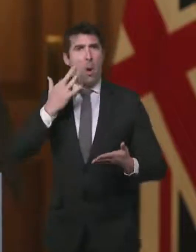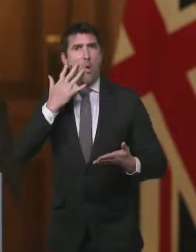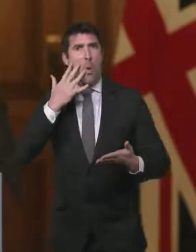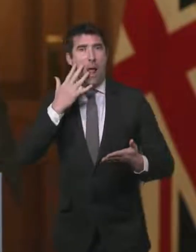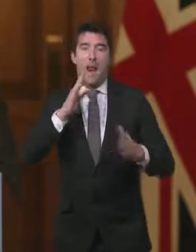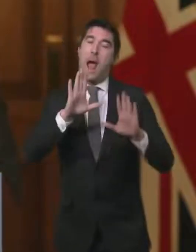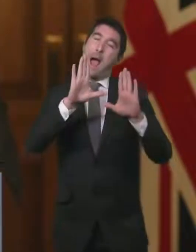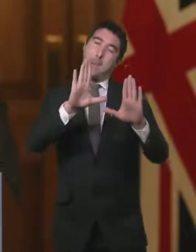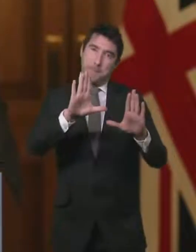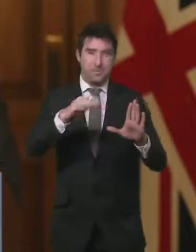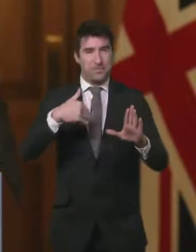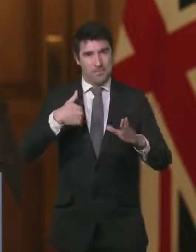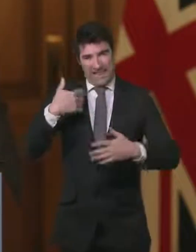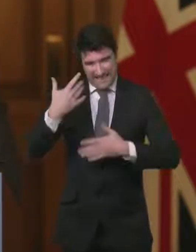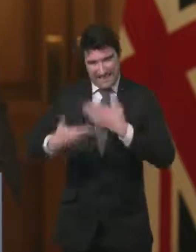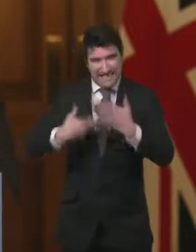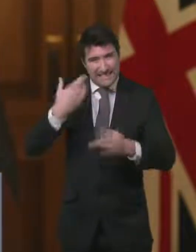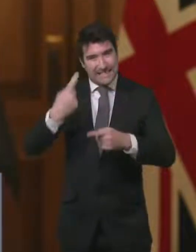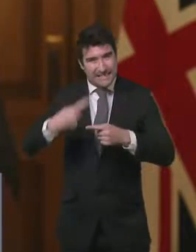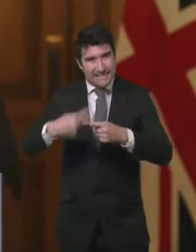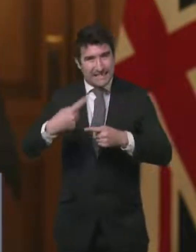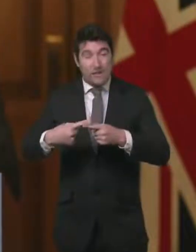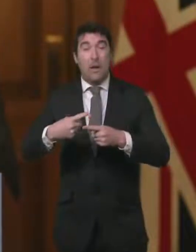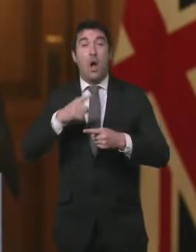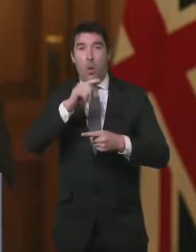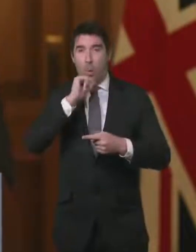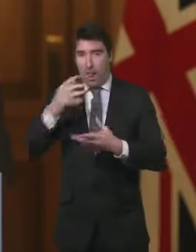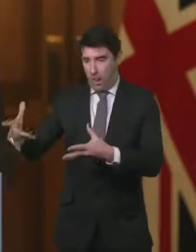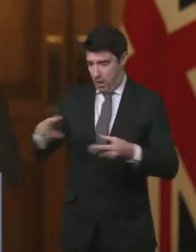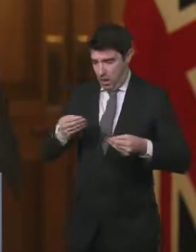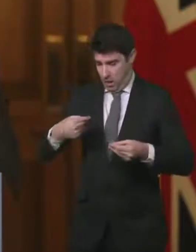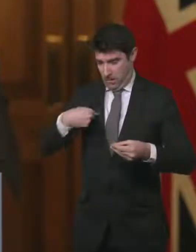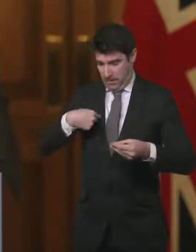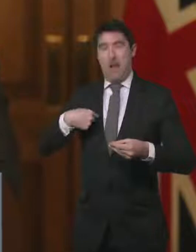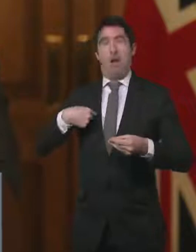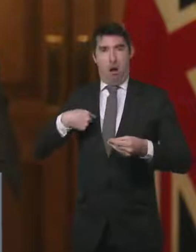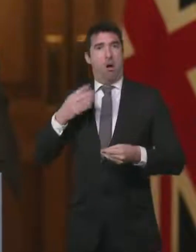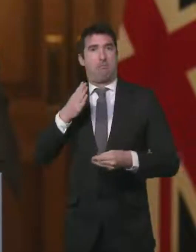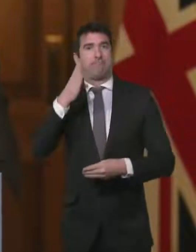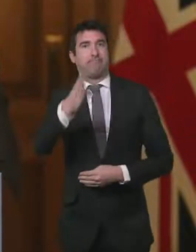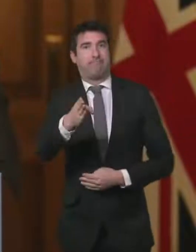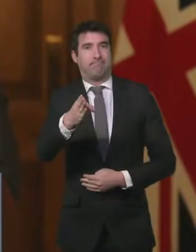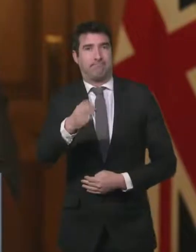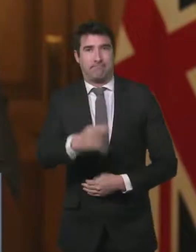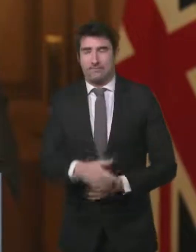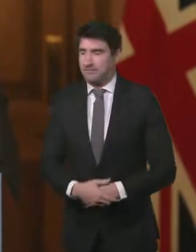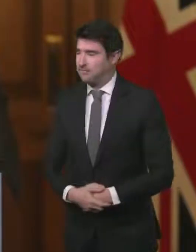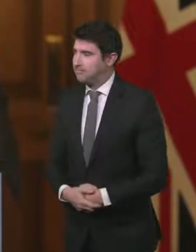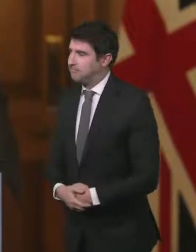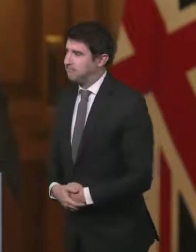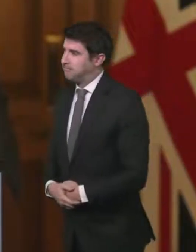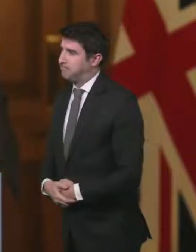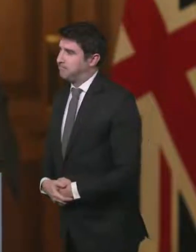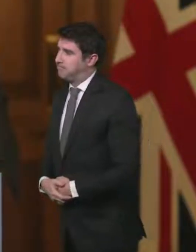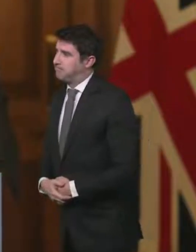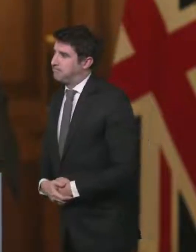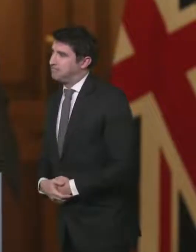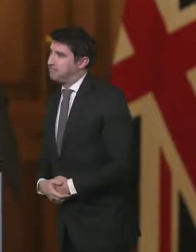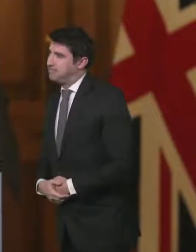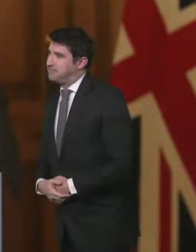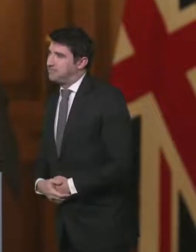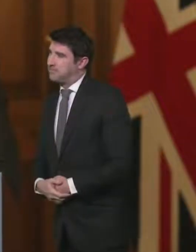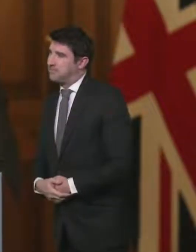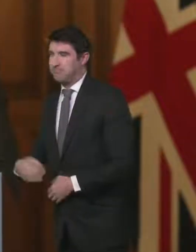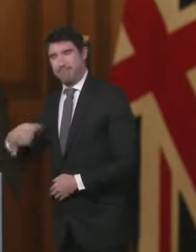them into people's arms. To summarise where we are, we have to face the fact that we've got two